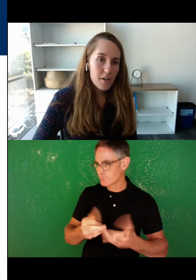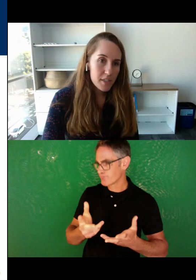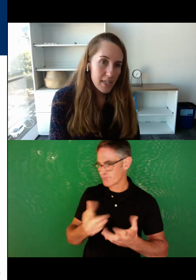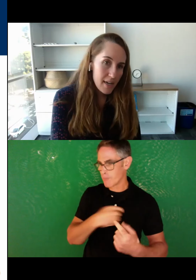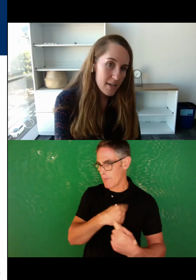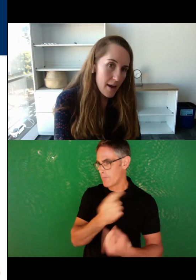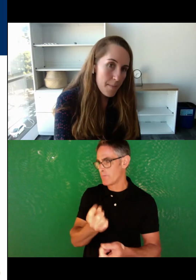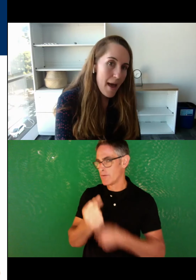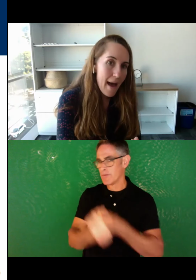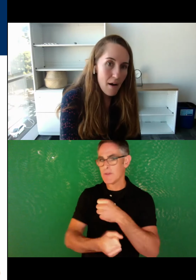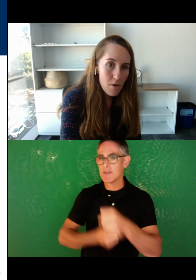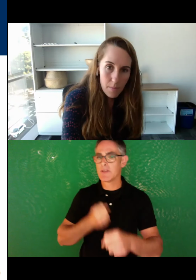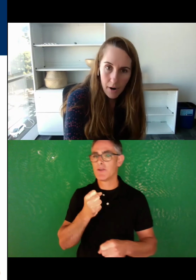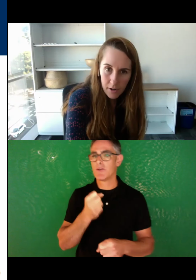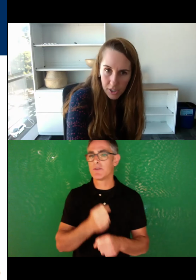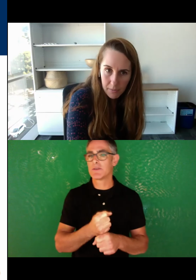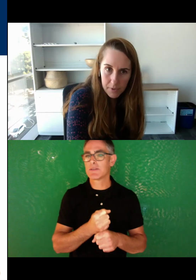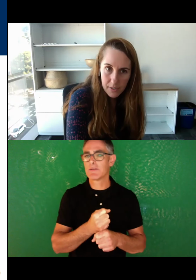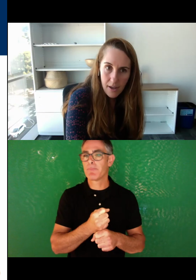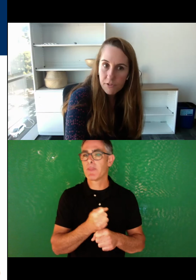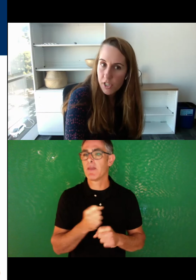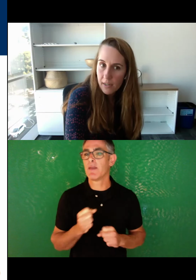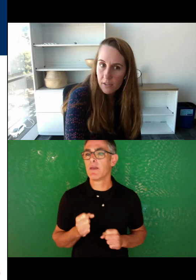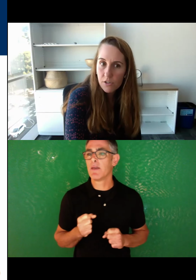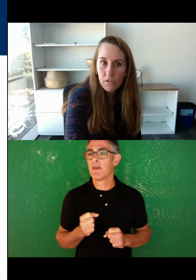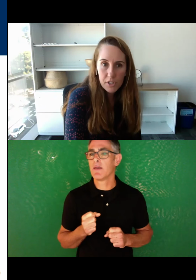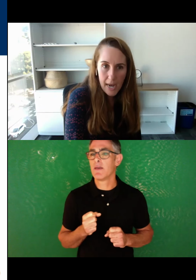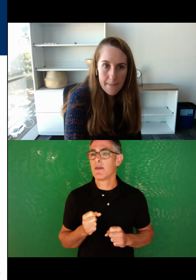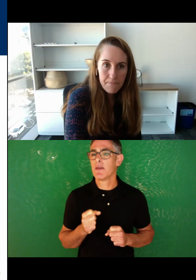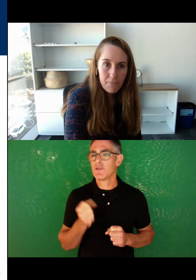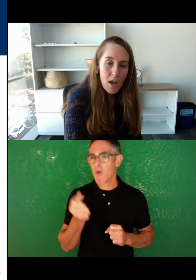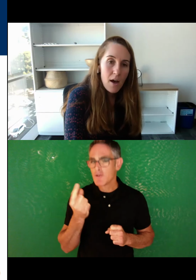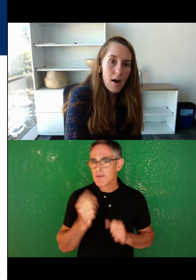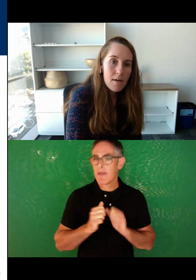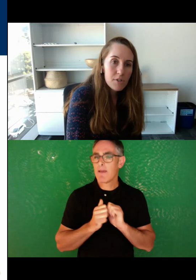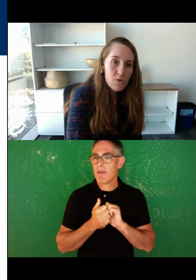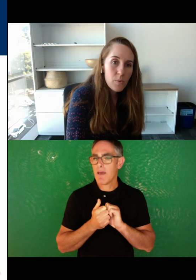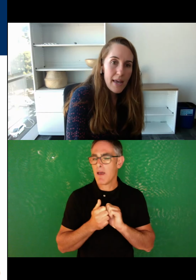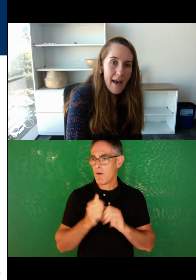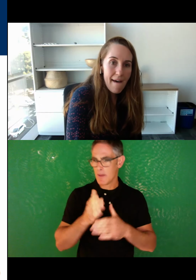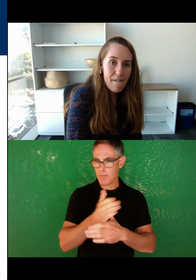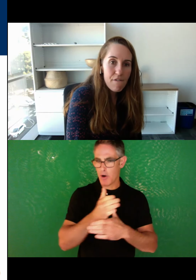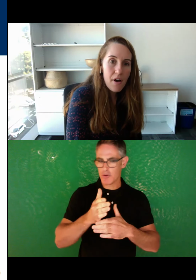to understand how partnerships have changed over time. So we have